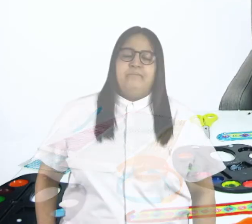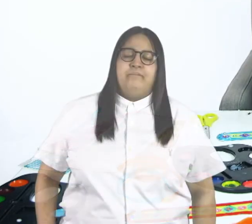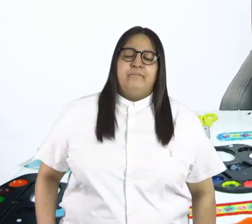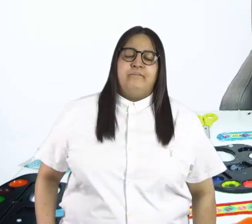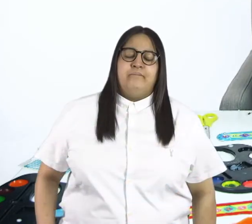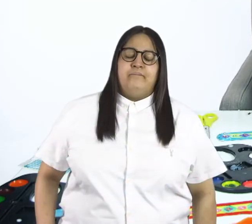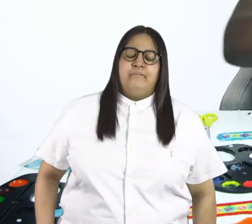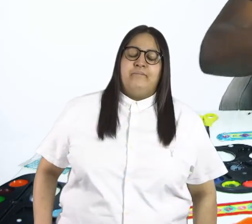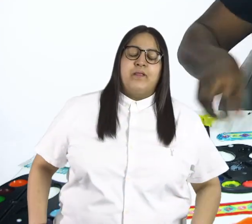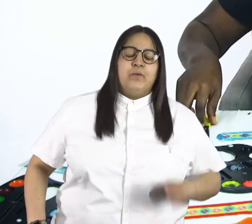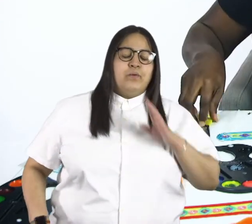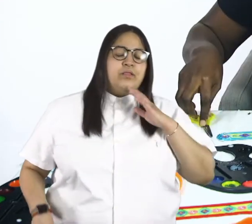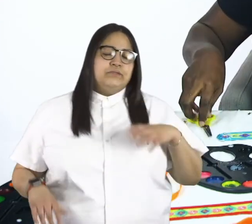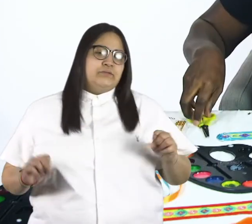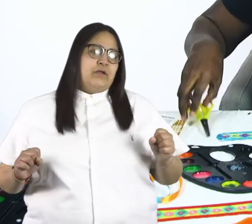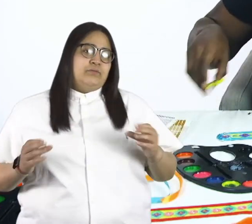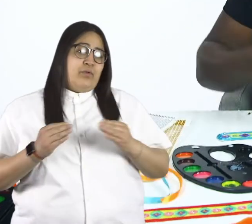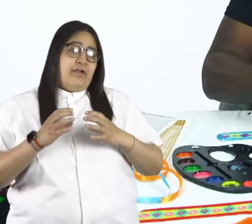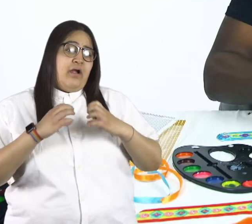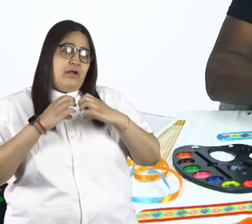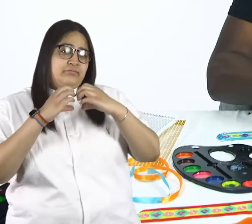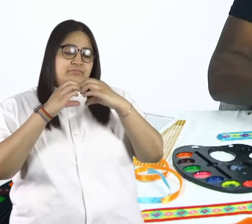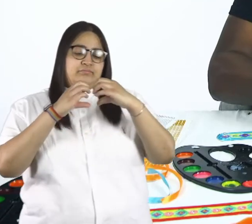Yep, got a silver heart here.